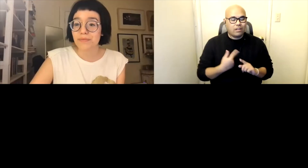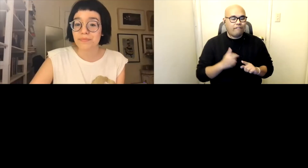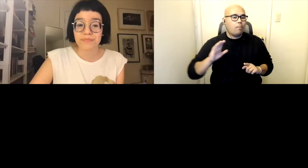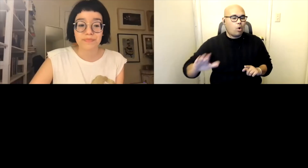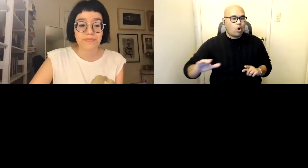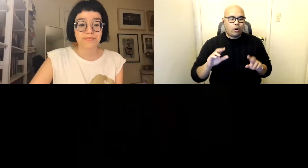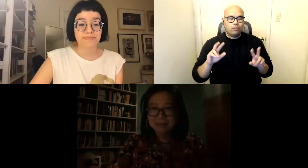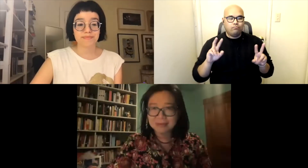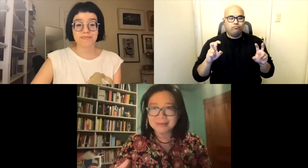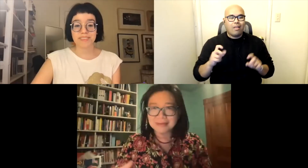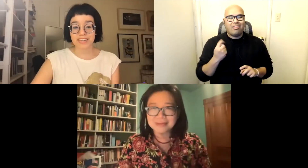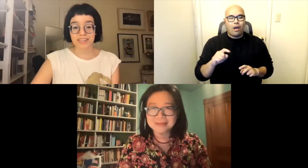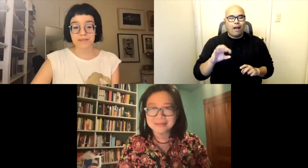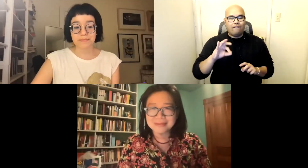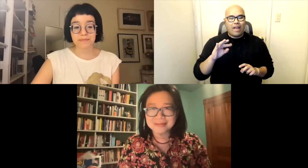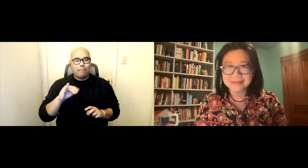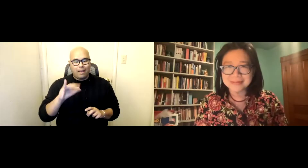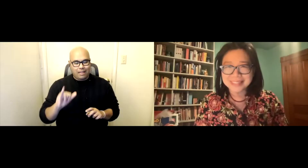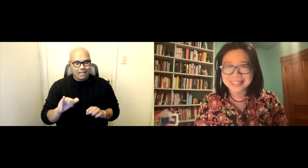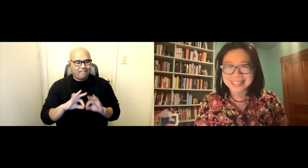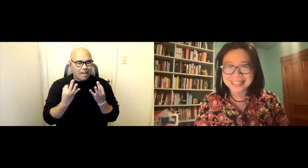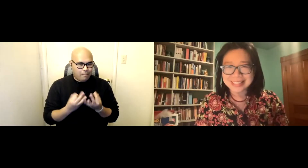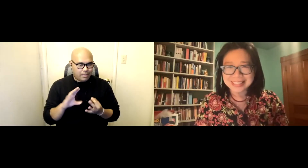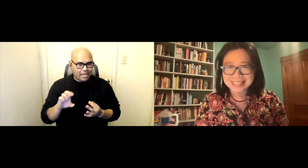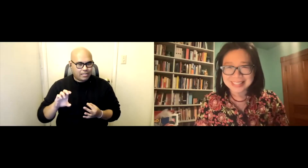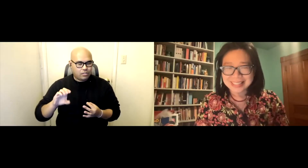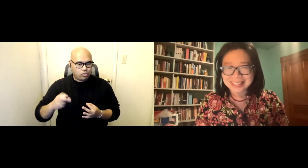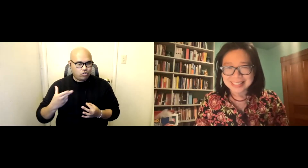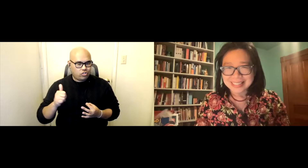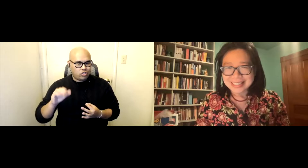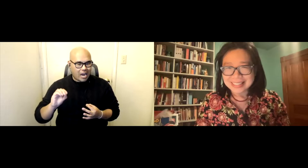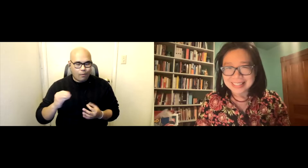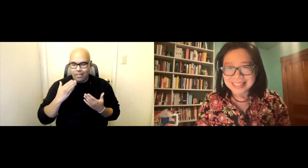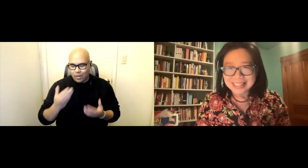Family Chao. Thank you.